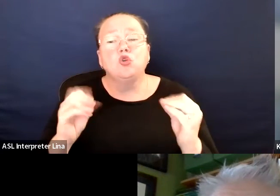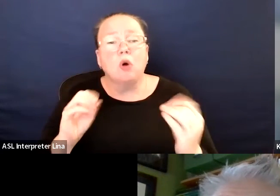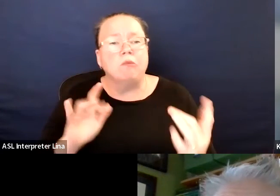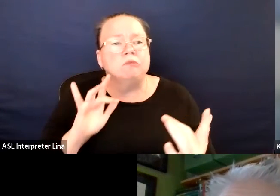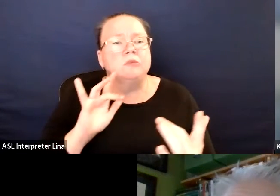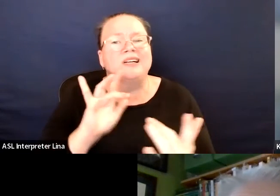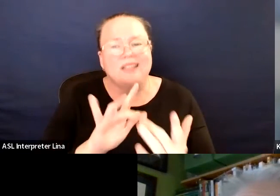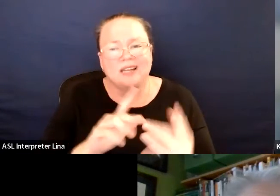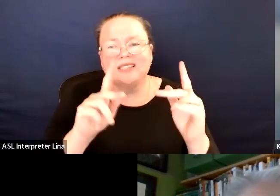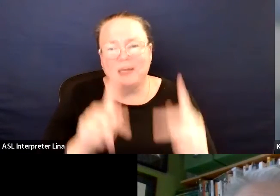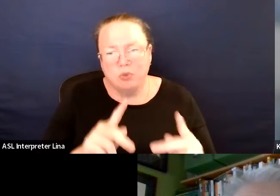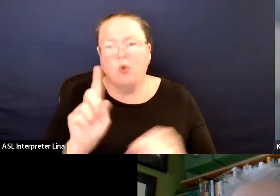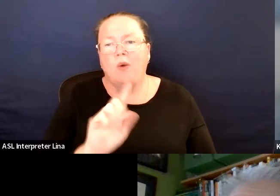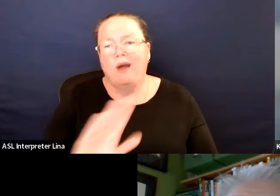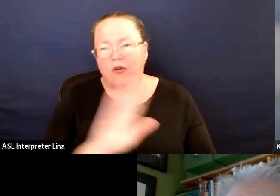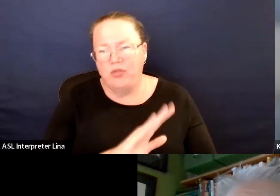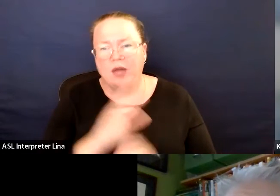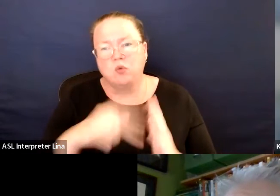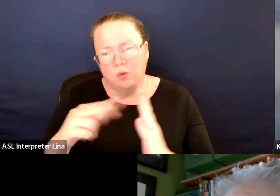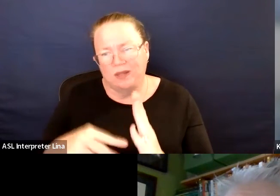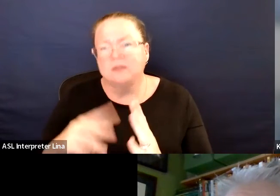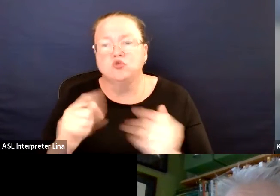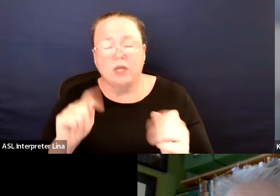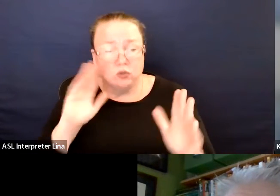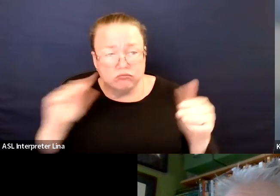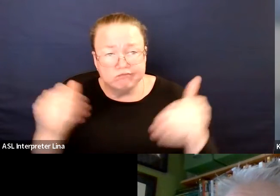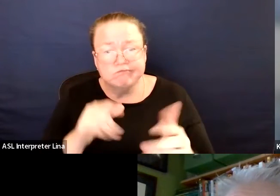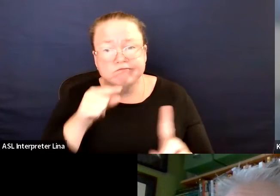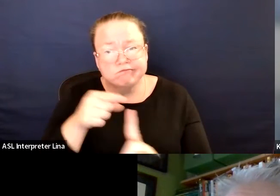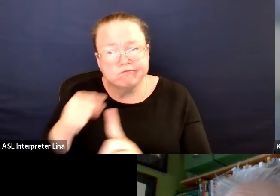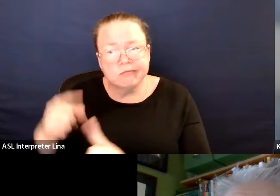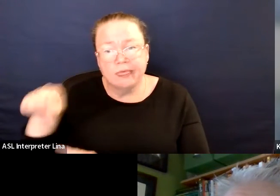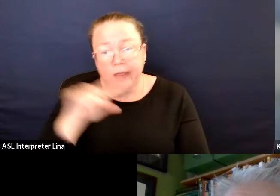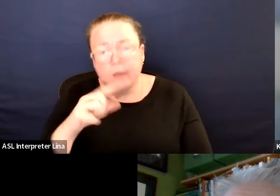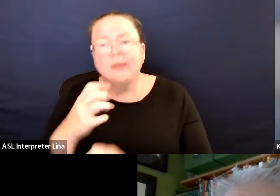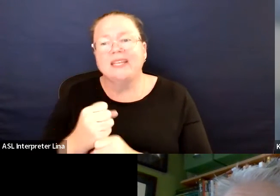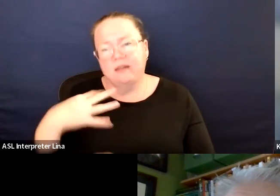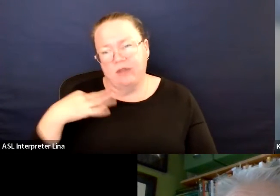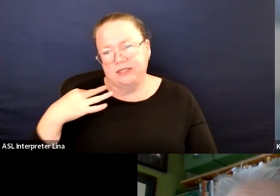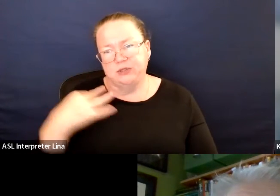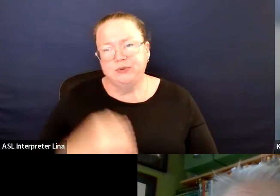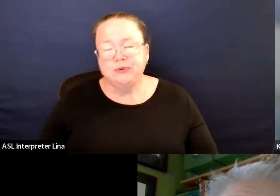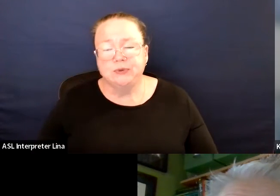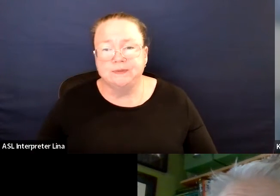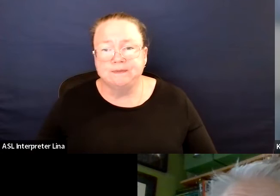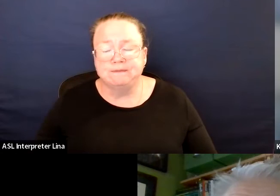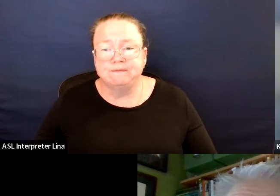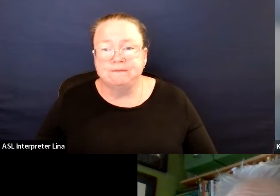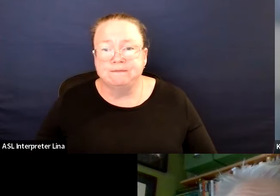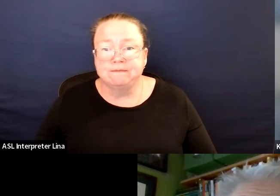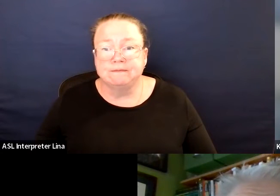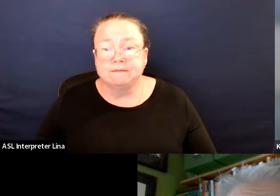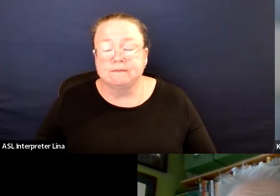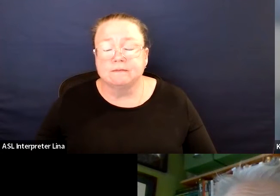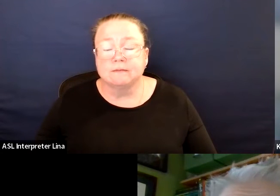I guess, when it comes to trying to target them for getting volunteers. And